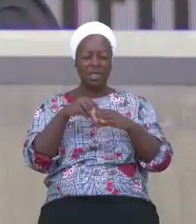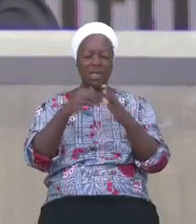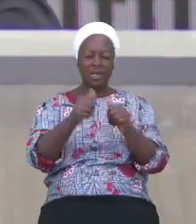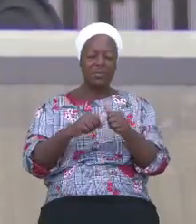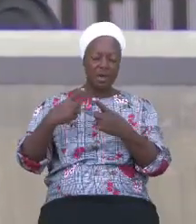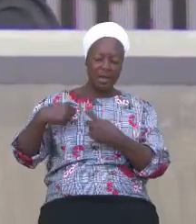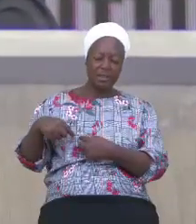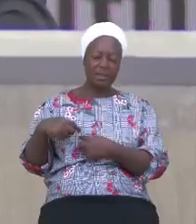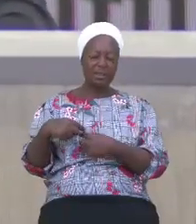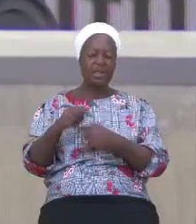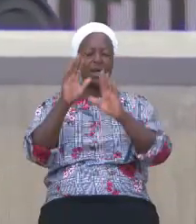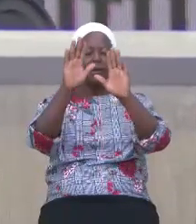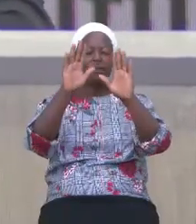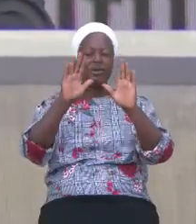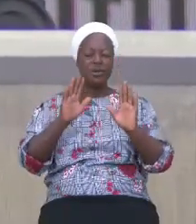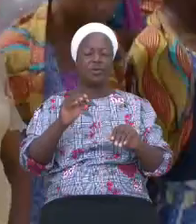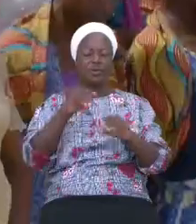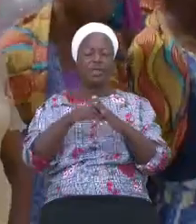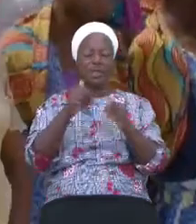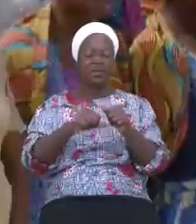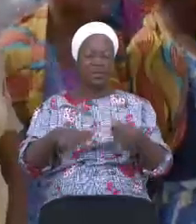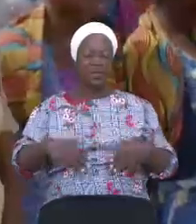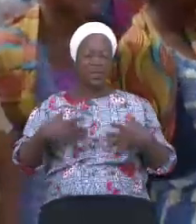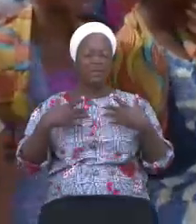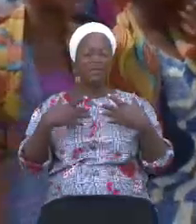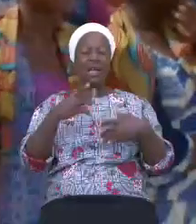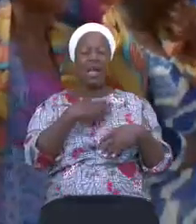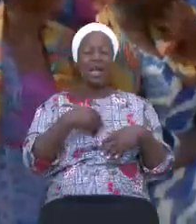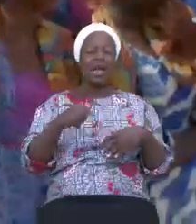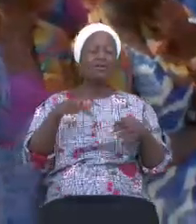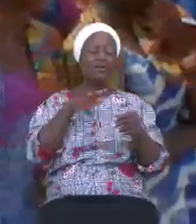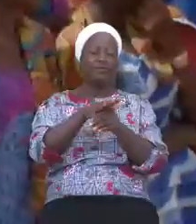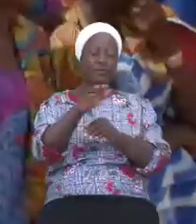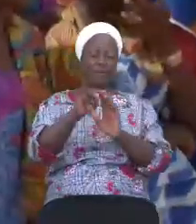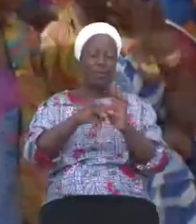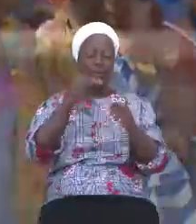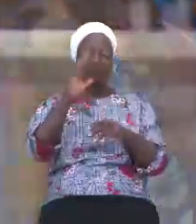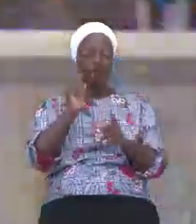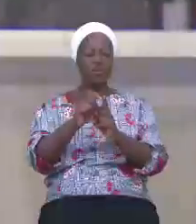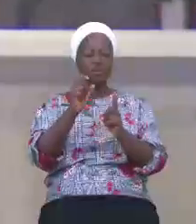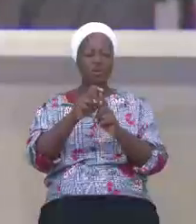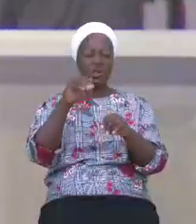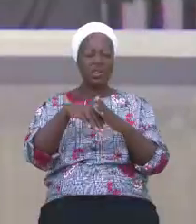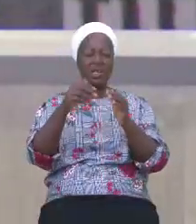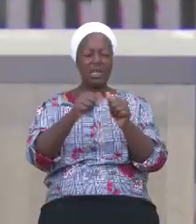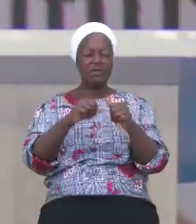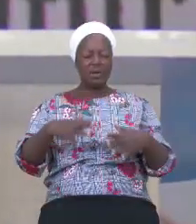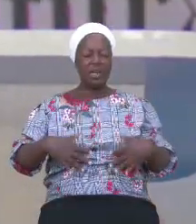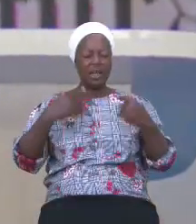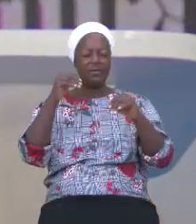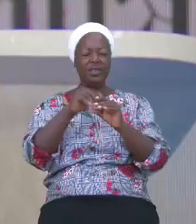heart, miracle in every life, and fulfillment of your word in every life